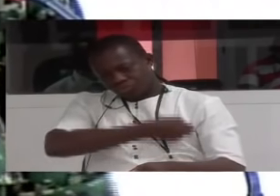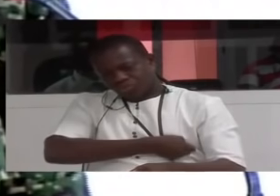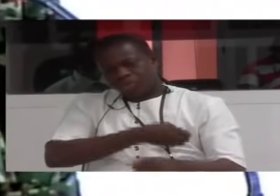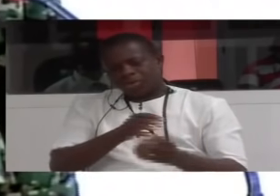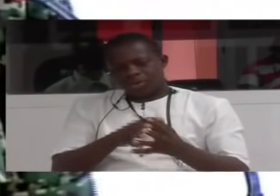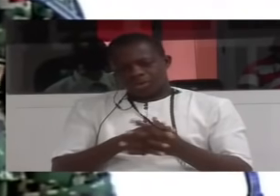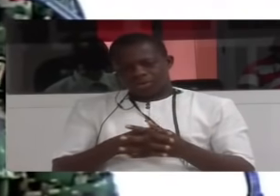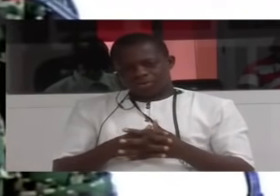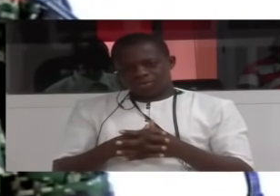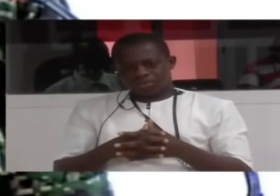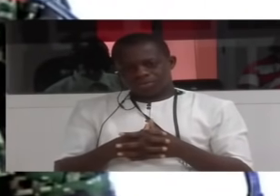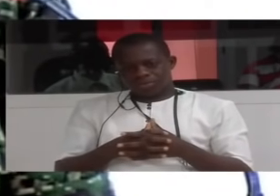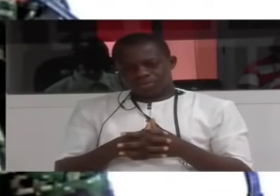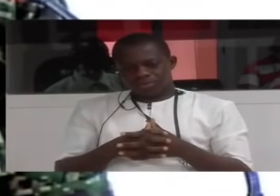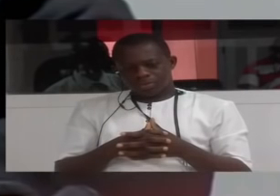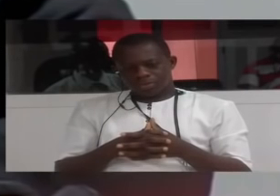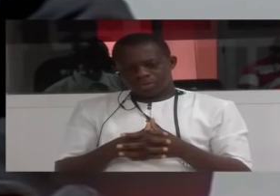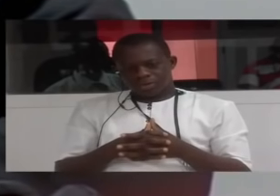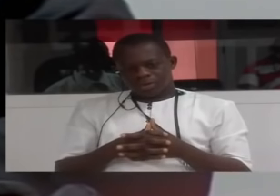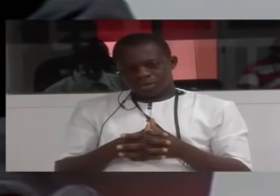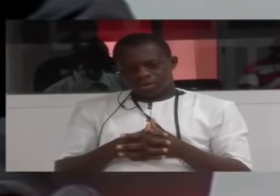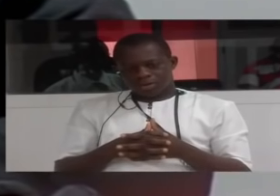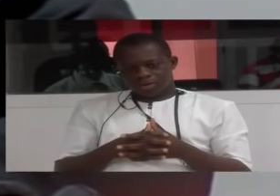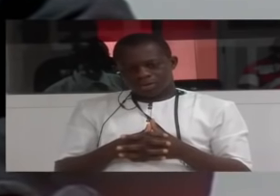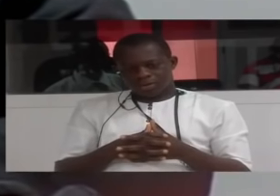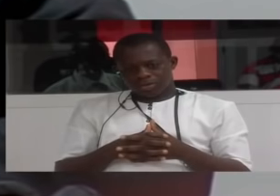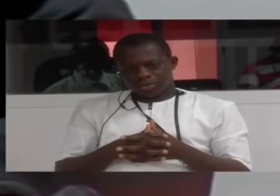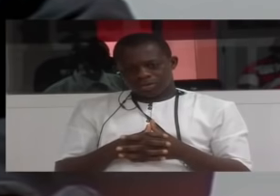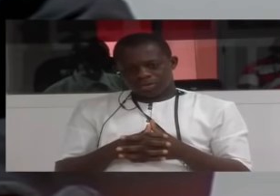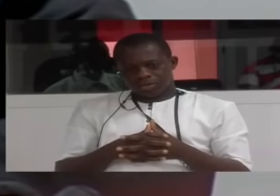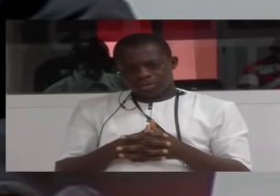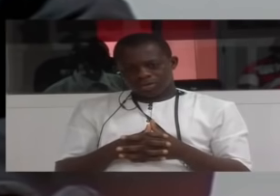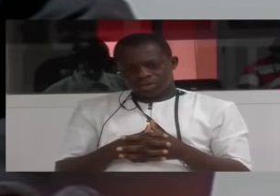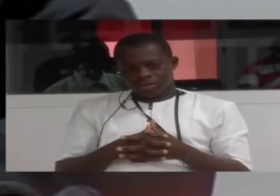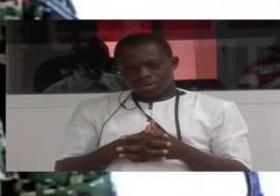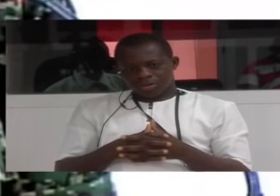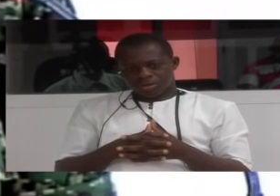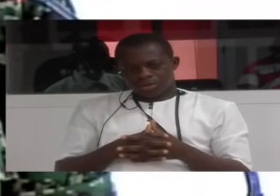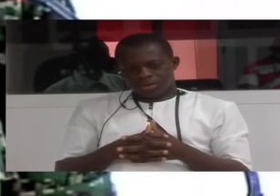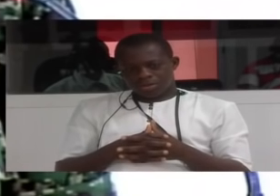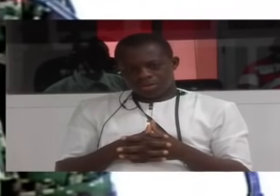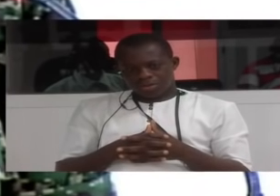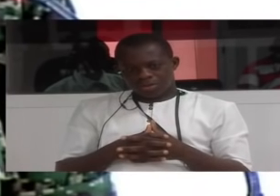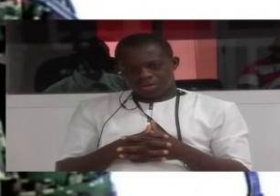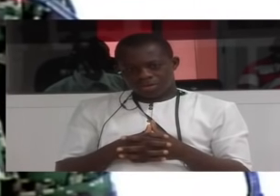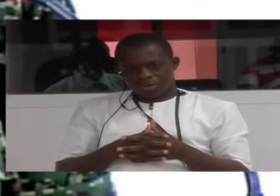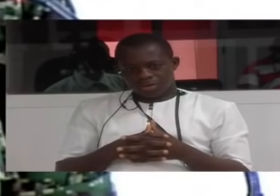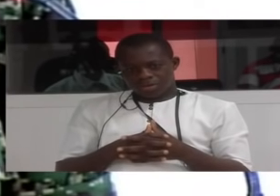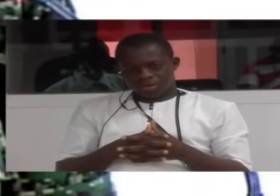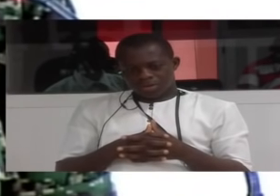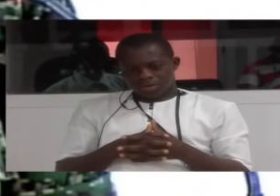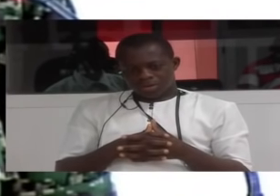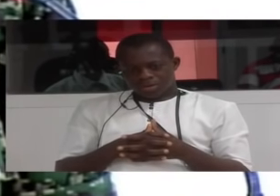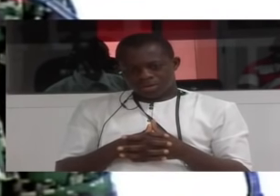Tell your homemates to assist you, even if to take you out of your house so that you could sit there. And if you chance on Yaya